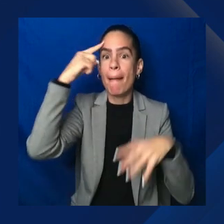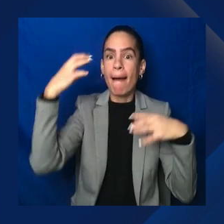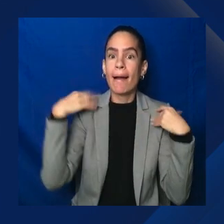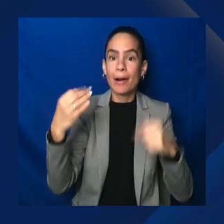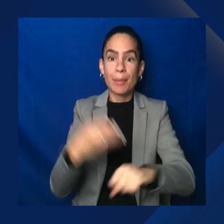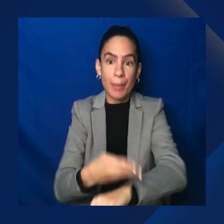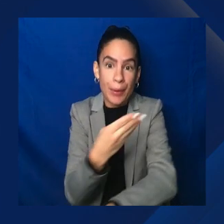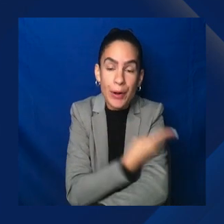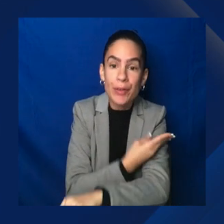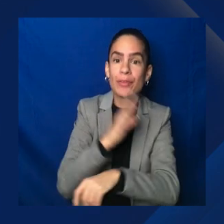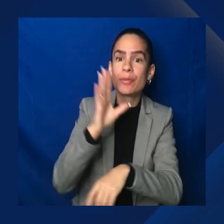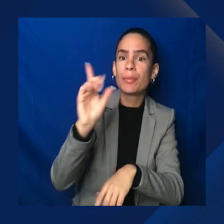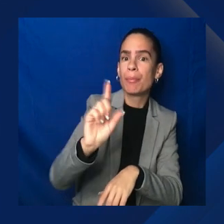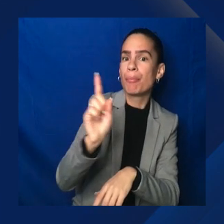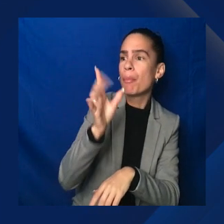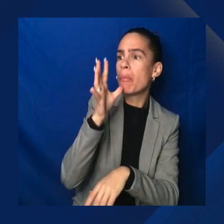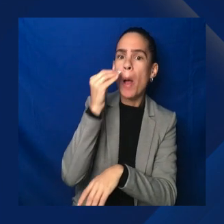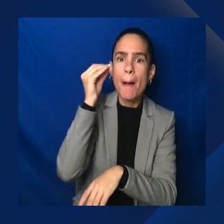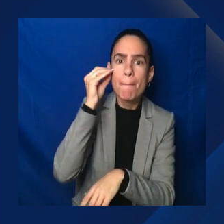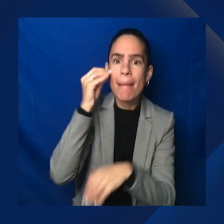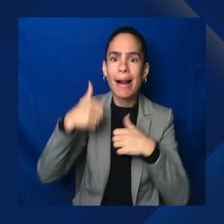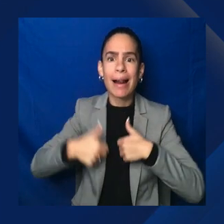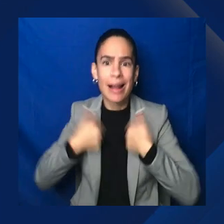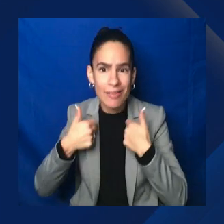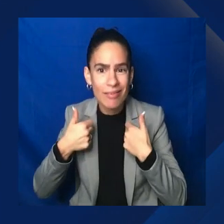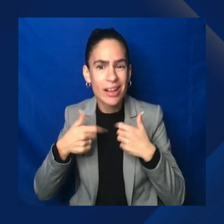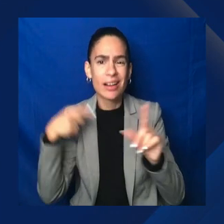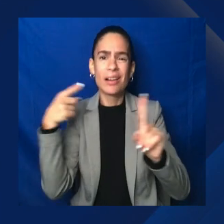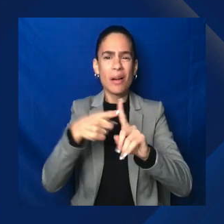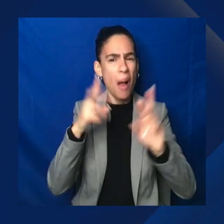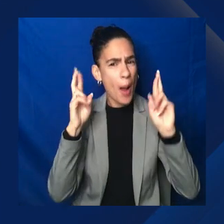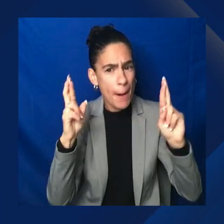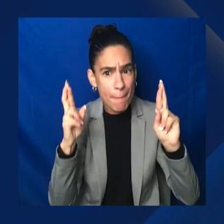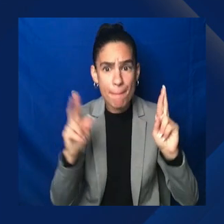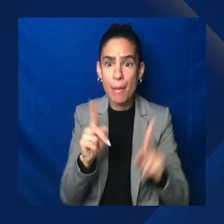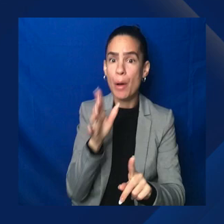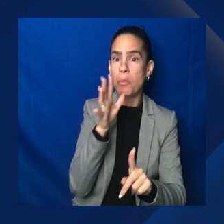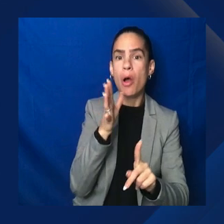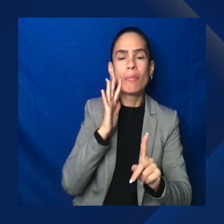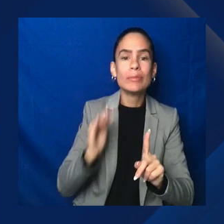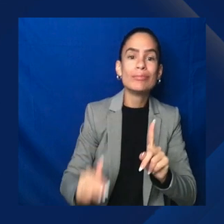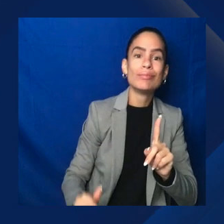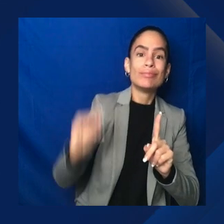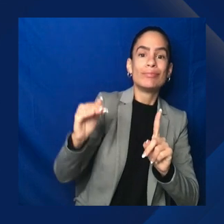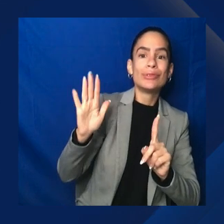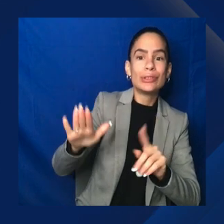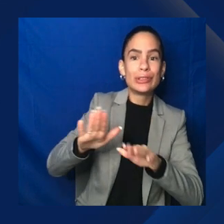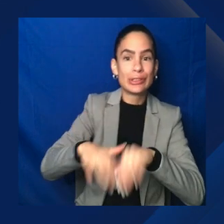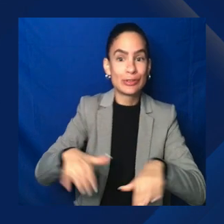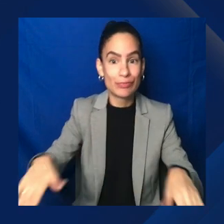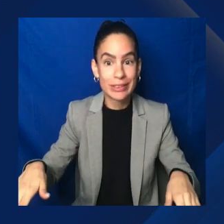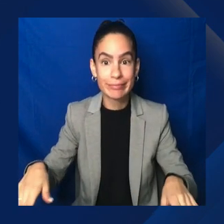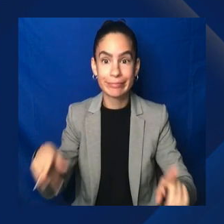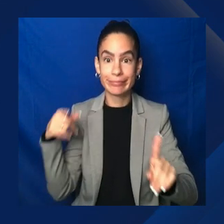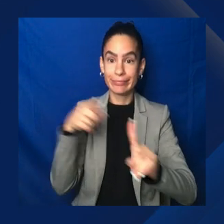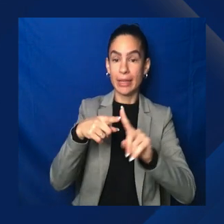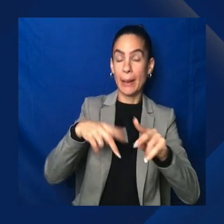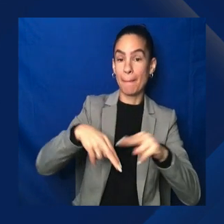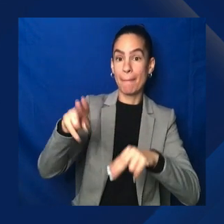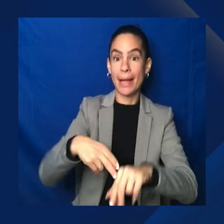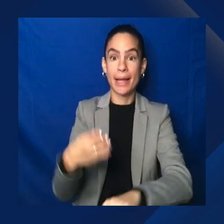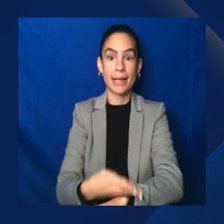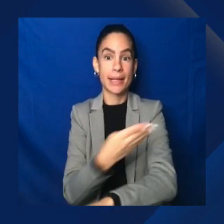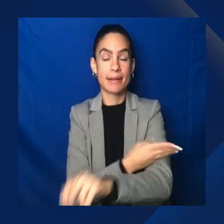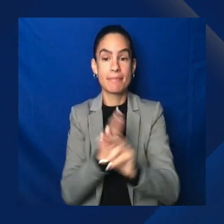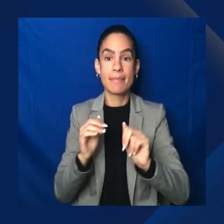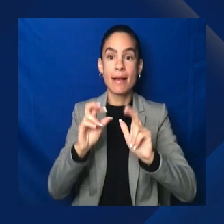will hopefully raise their children. So the Build Back Better Act's maternal health funding will give us a return